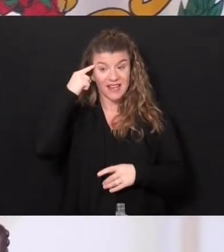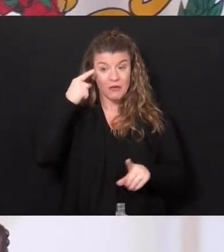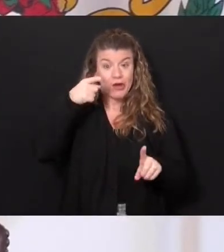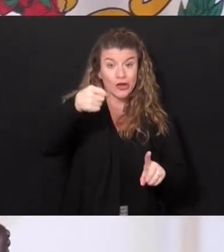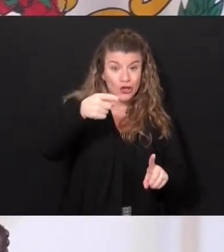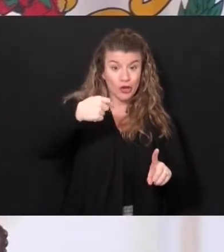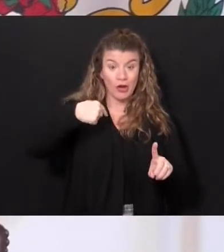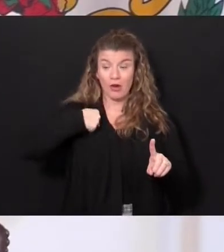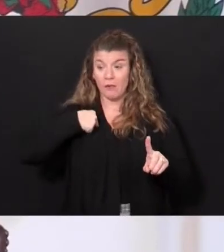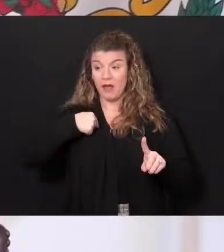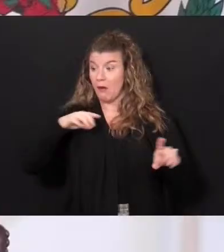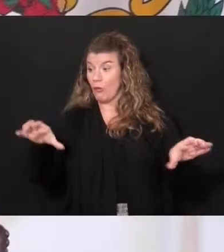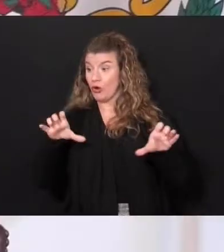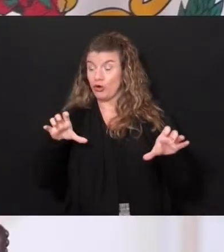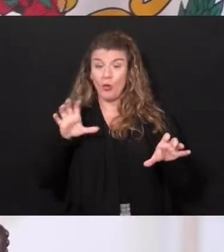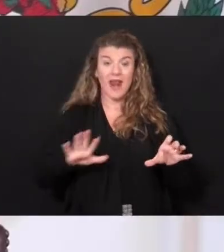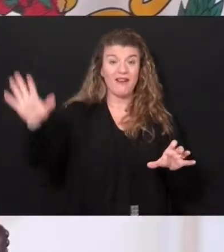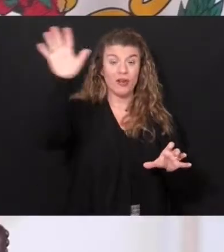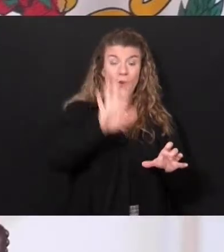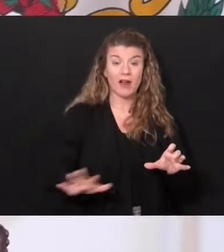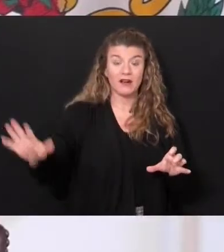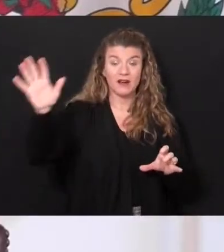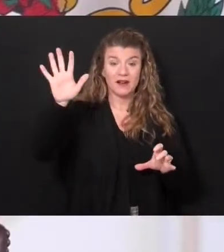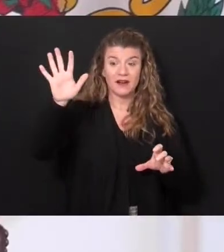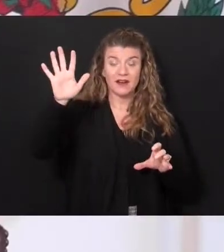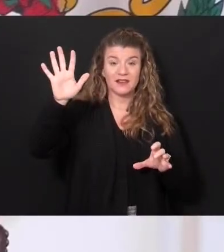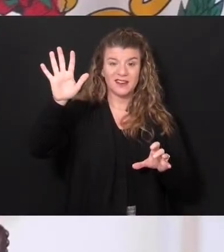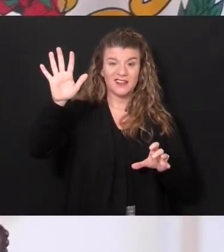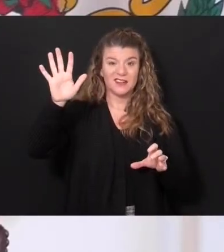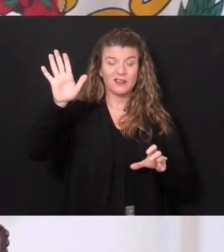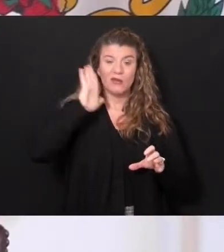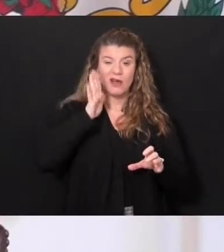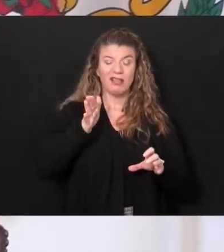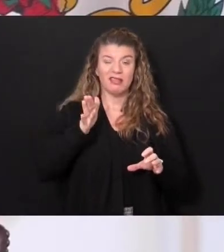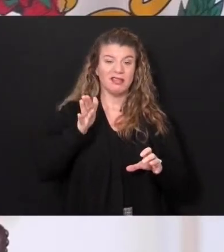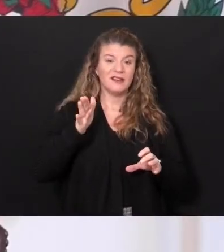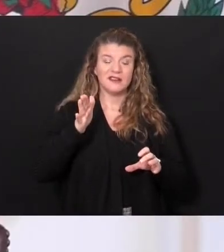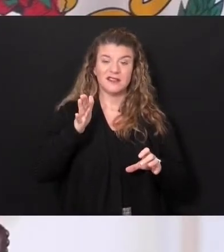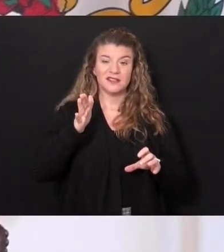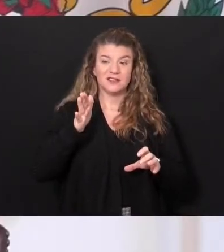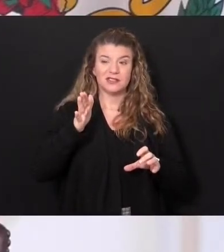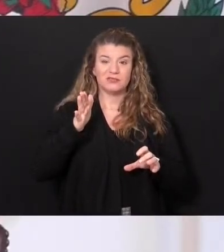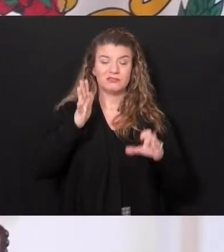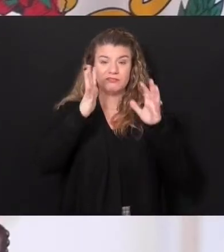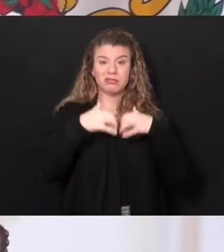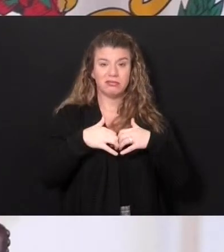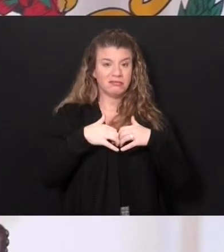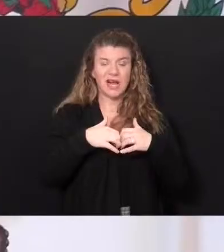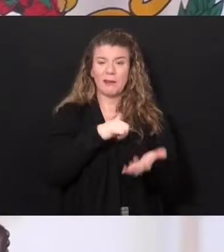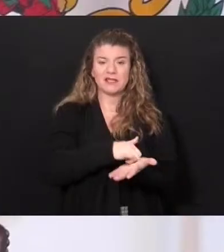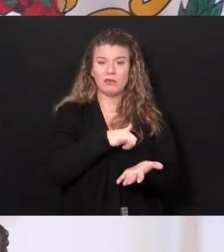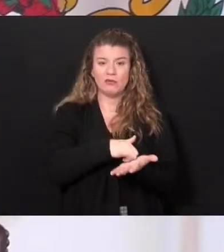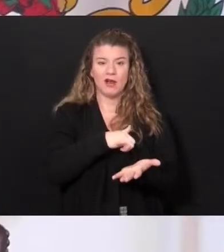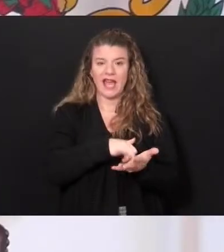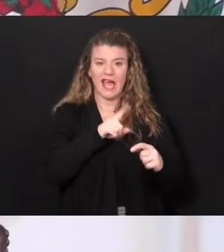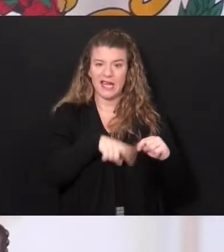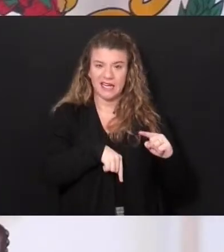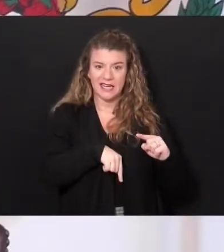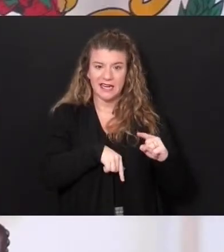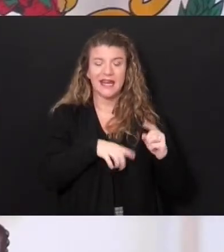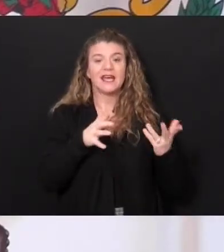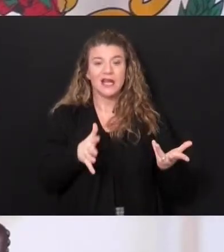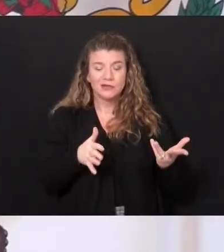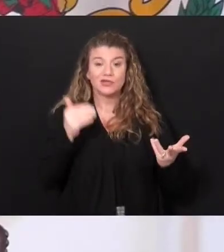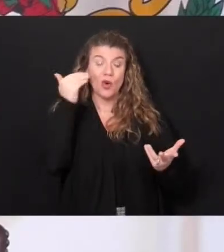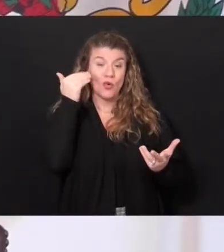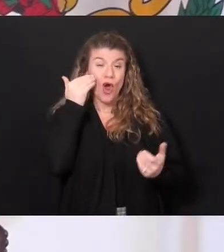doing throughout our land really becomes almost impossible to do. So with